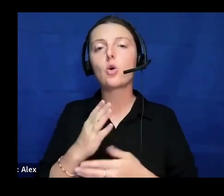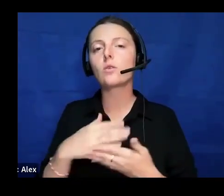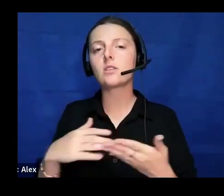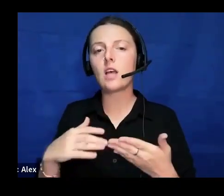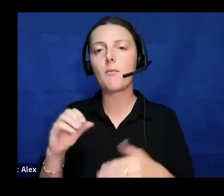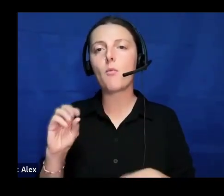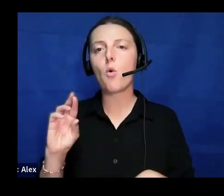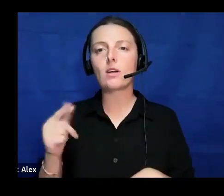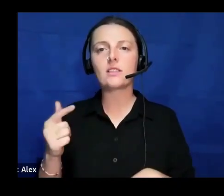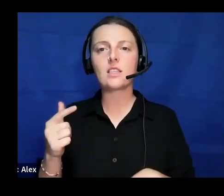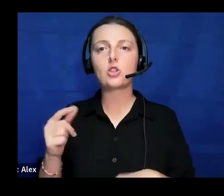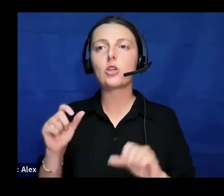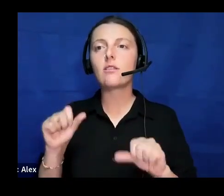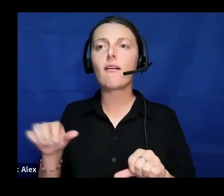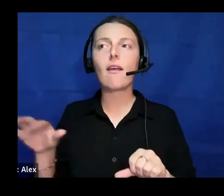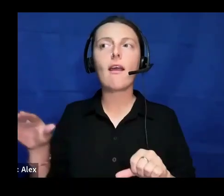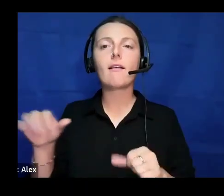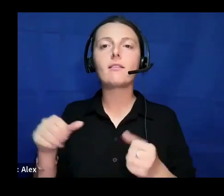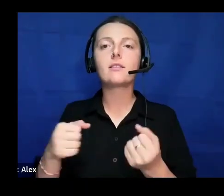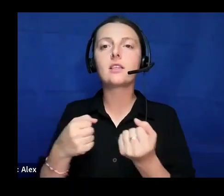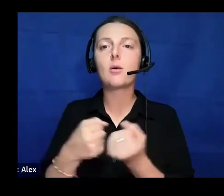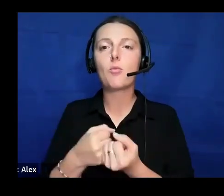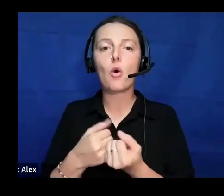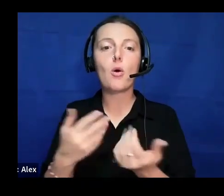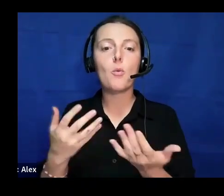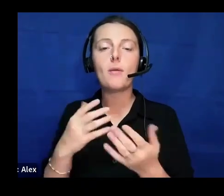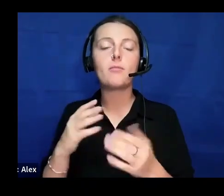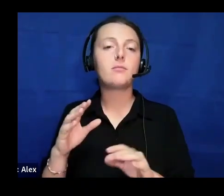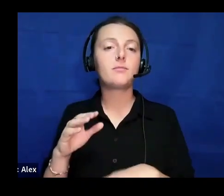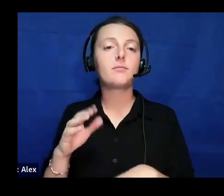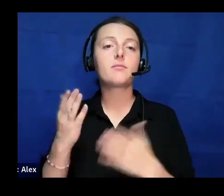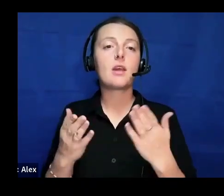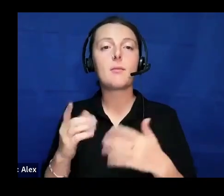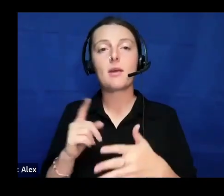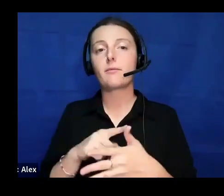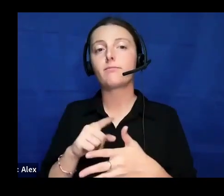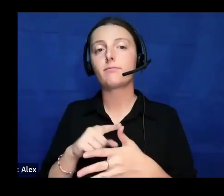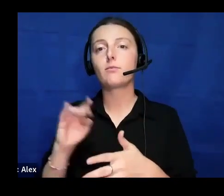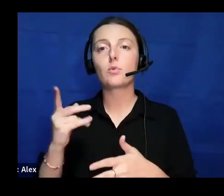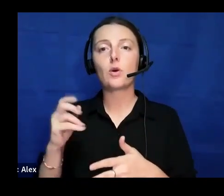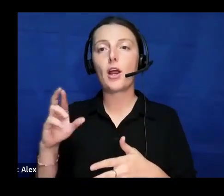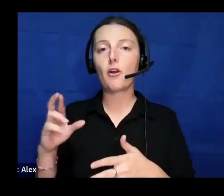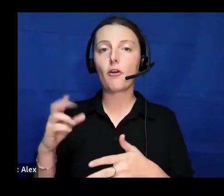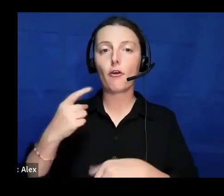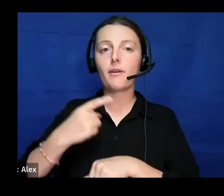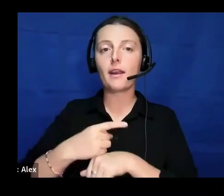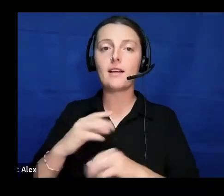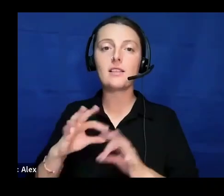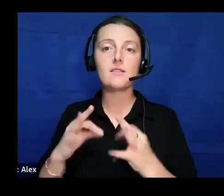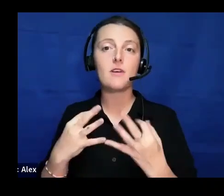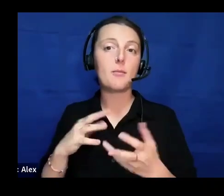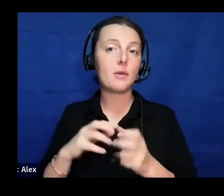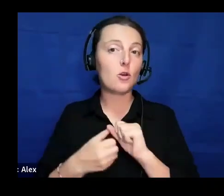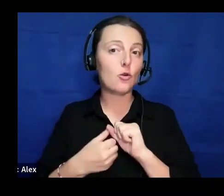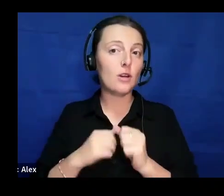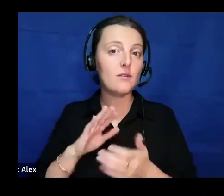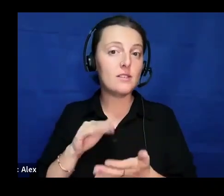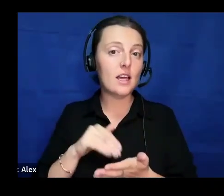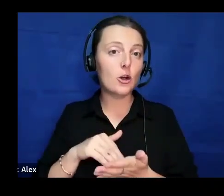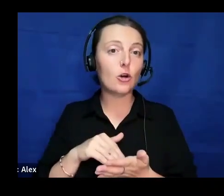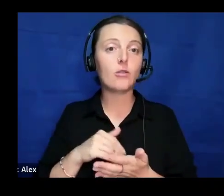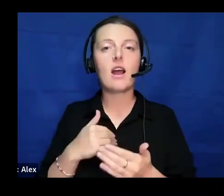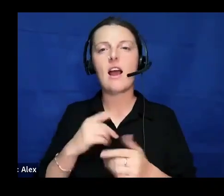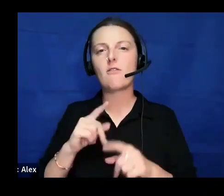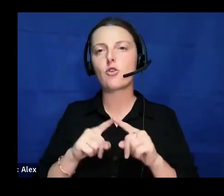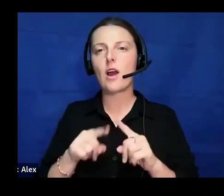can be of support around that could be Brighter Days Family Grief Center. There's a variety of different conferences around grief to learn a little